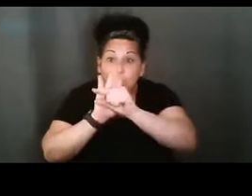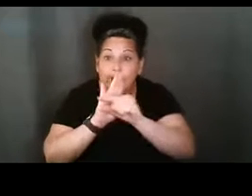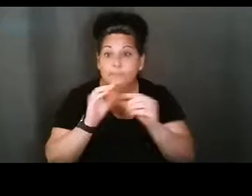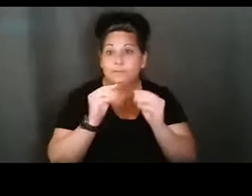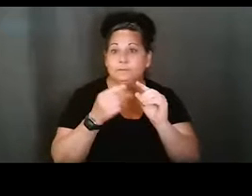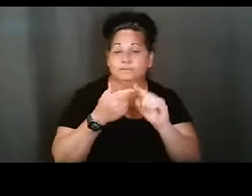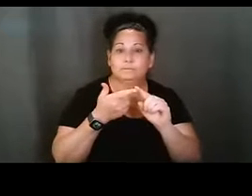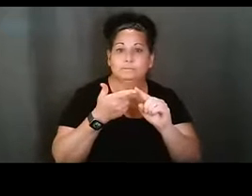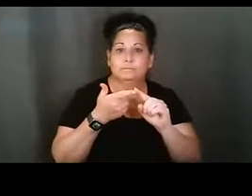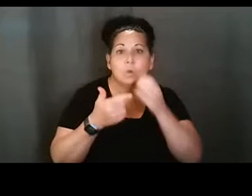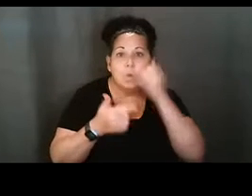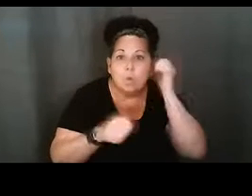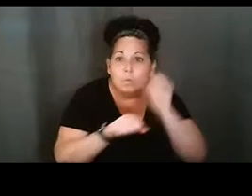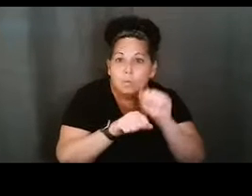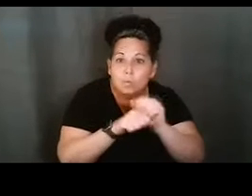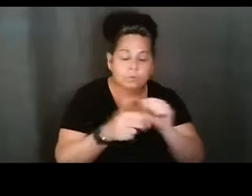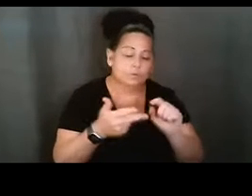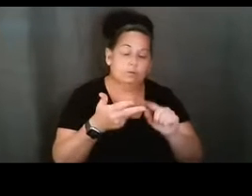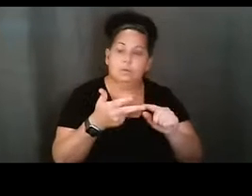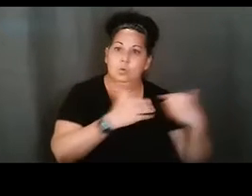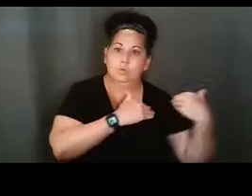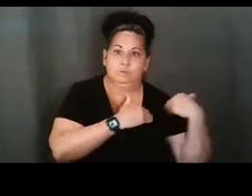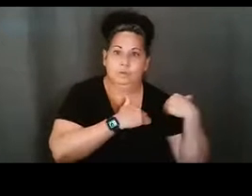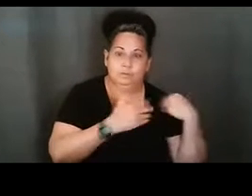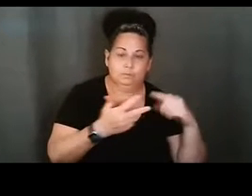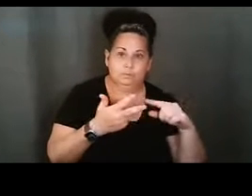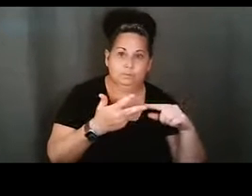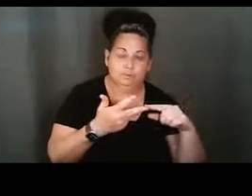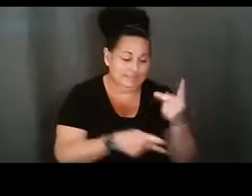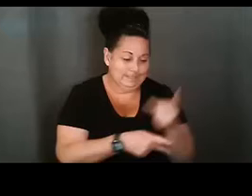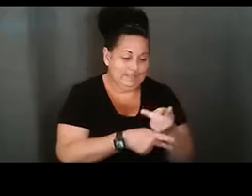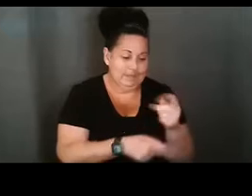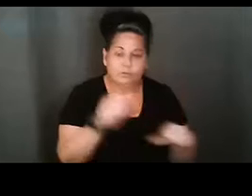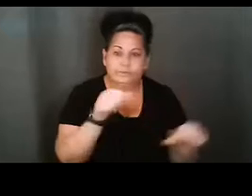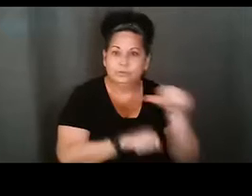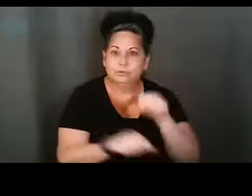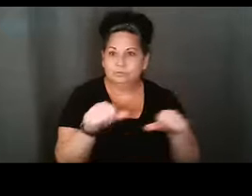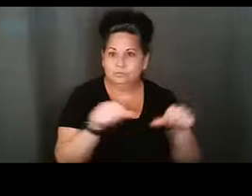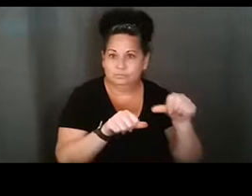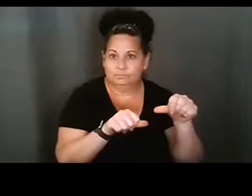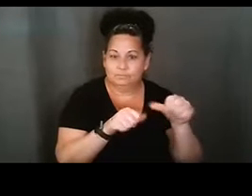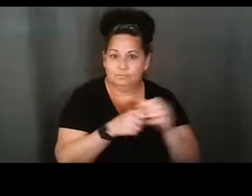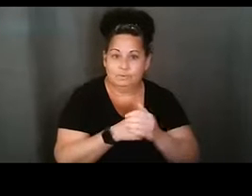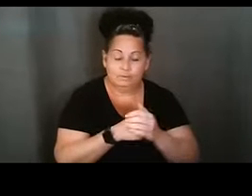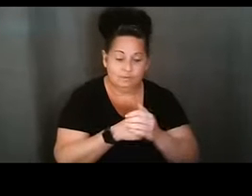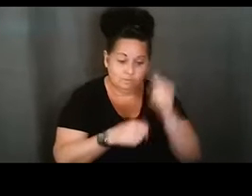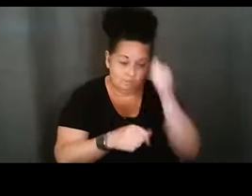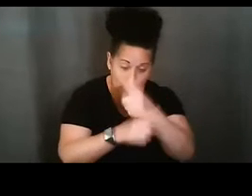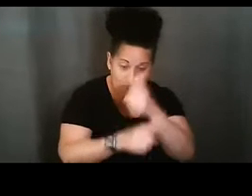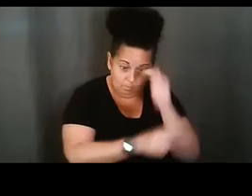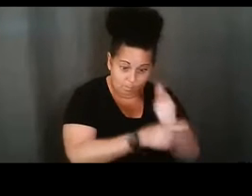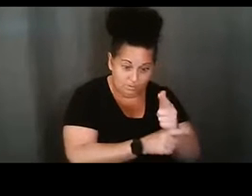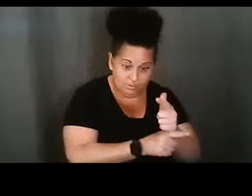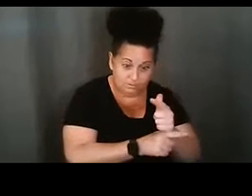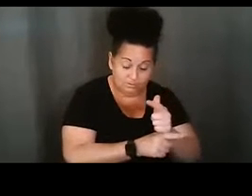of responsibilities, in terms of caring about each other. If they, you know, they're brothers, they're part of the same